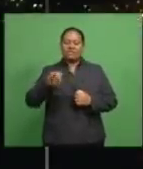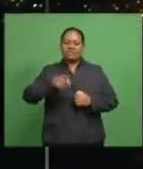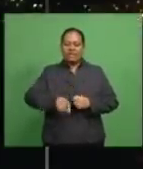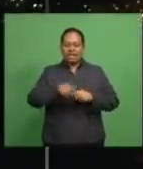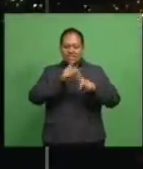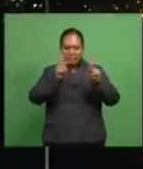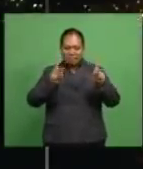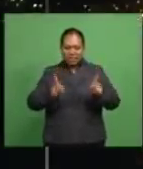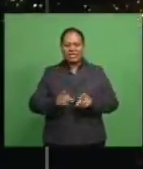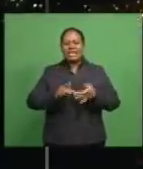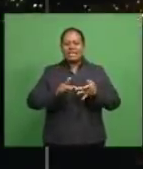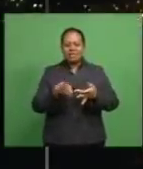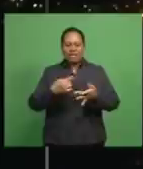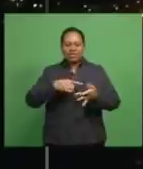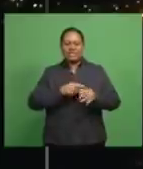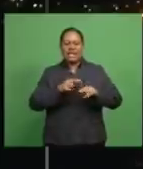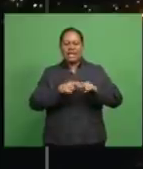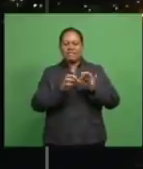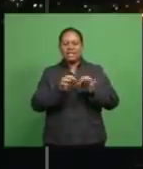email